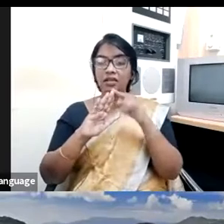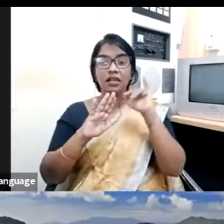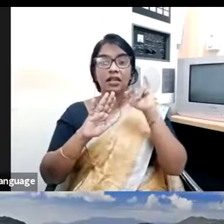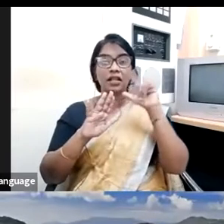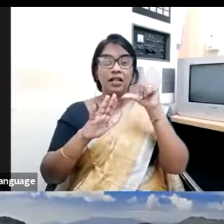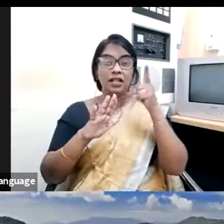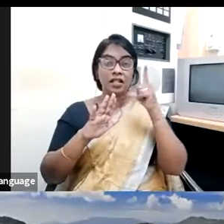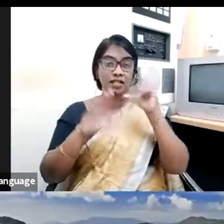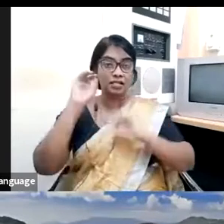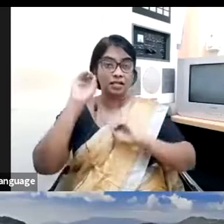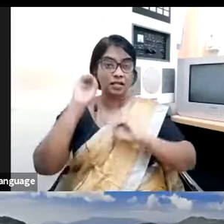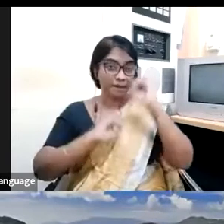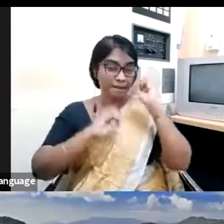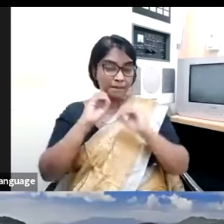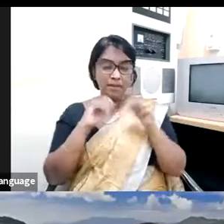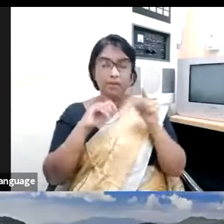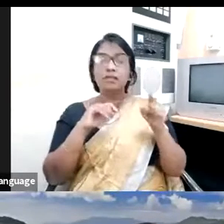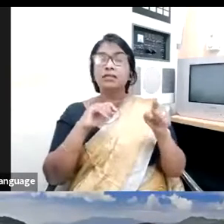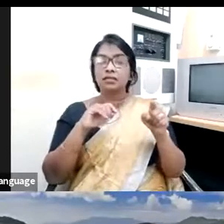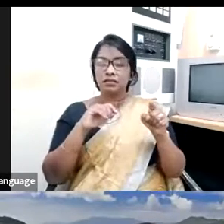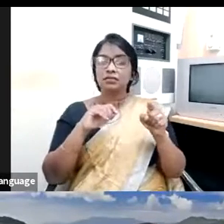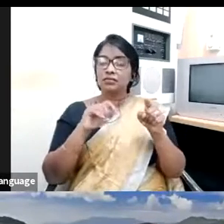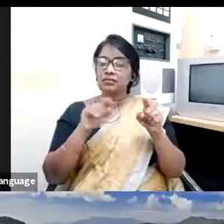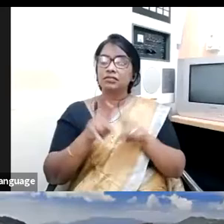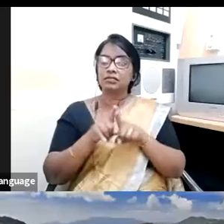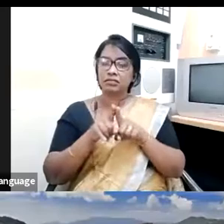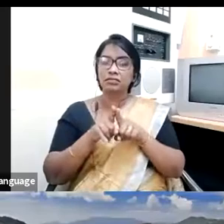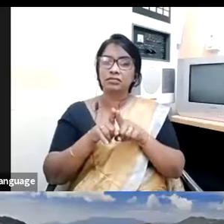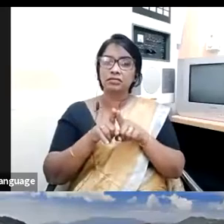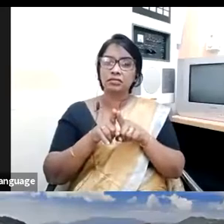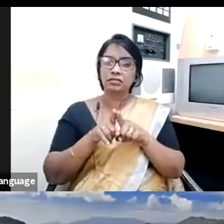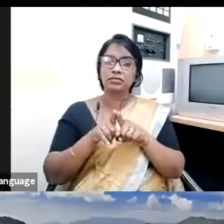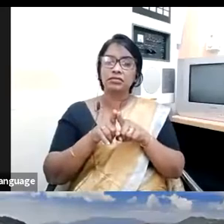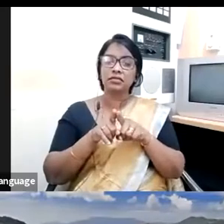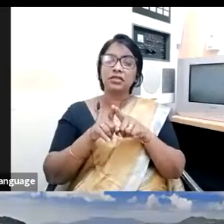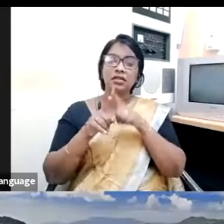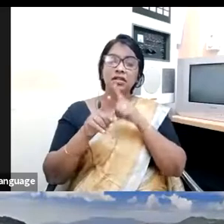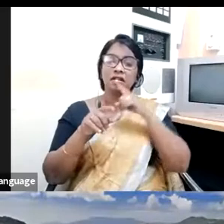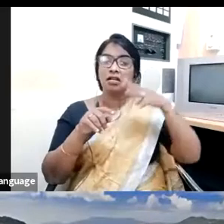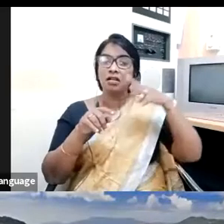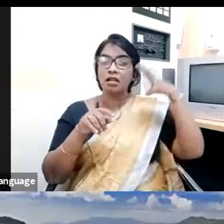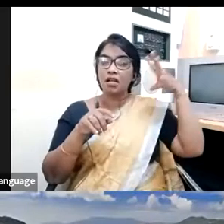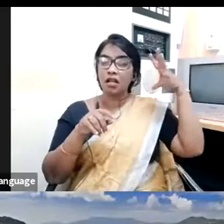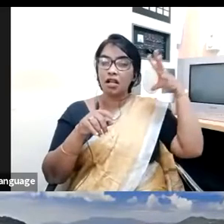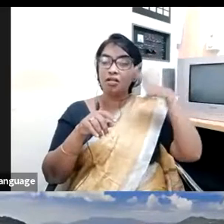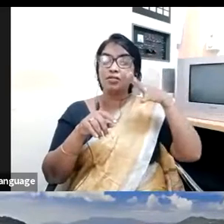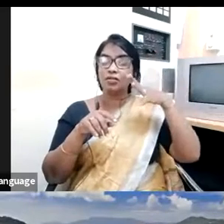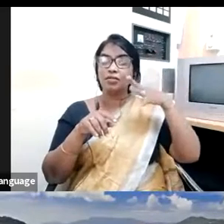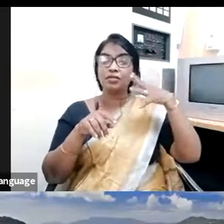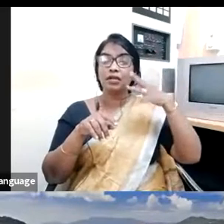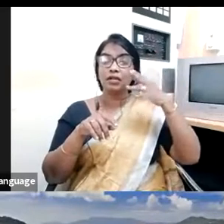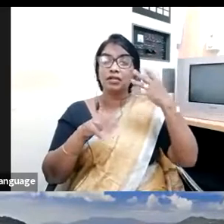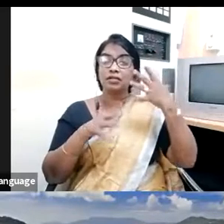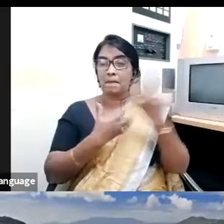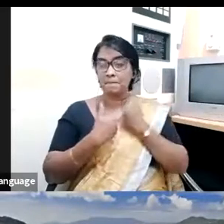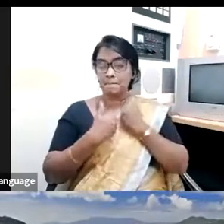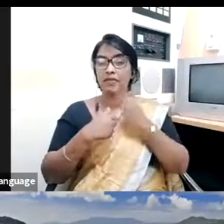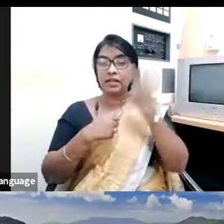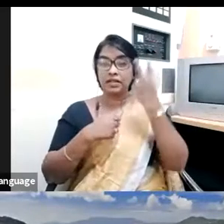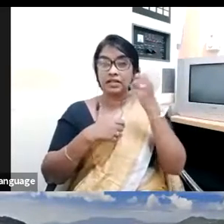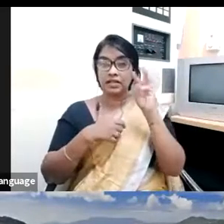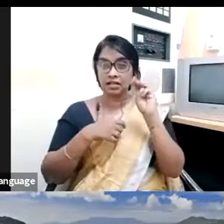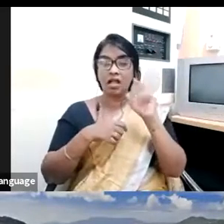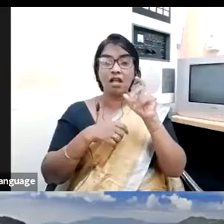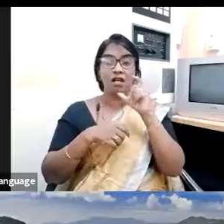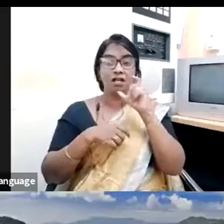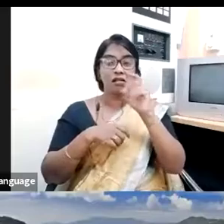renewable energy by 2030, and to achieve carbon neutrality by 2050 in electricity generation,